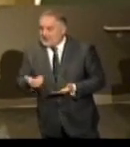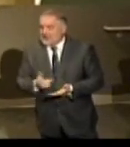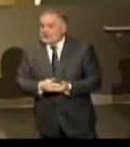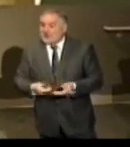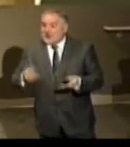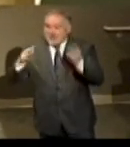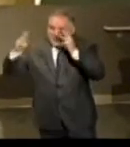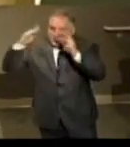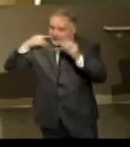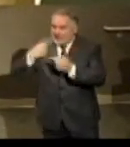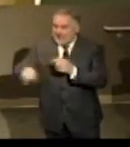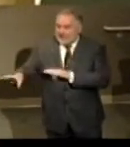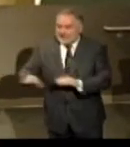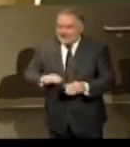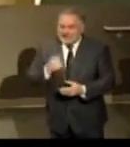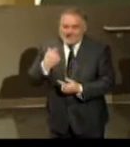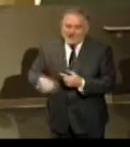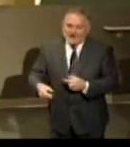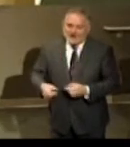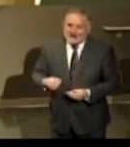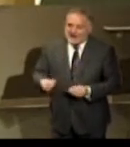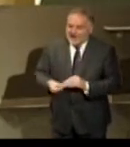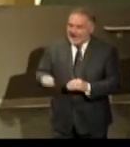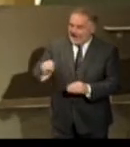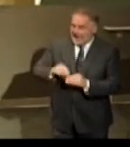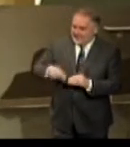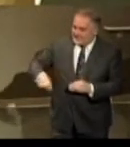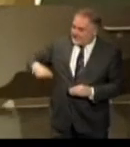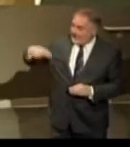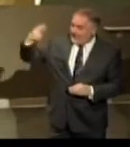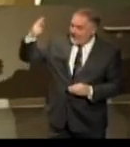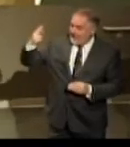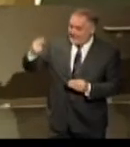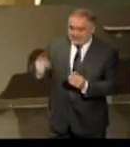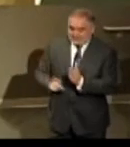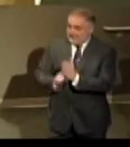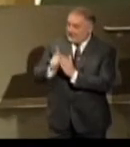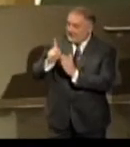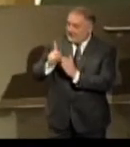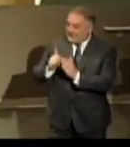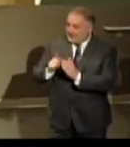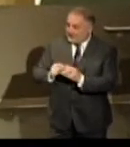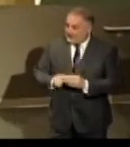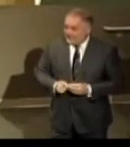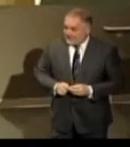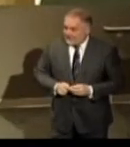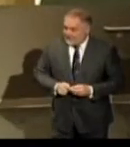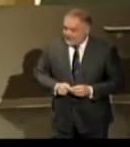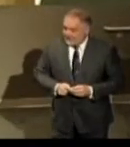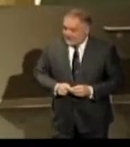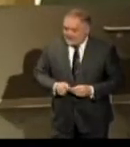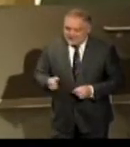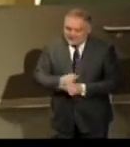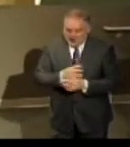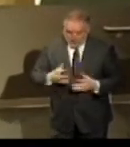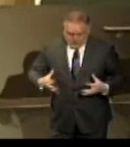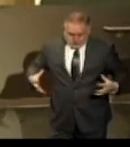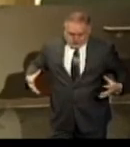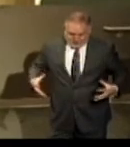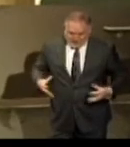do. It cannot add to your stature. It doesn't make you any taller. If it do, I would not be overweight. I'd be under tall.